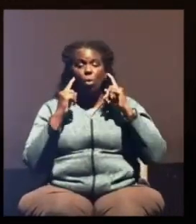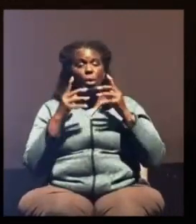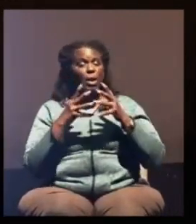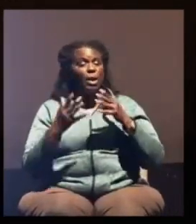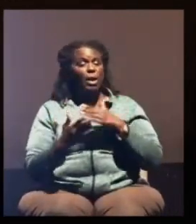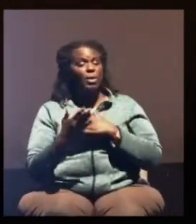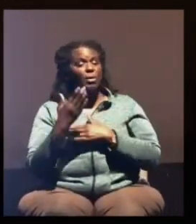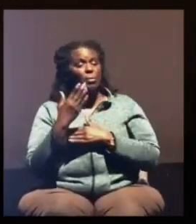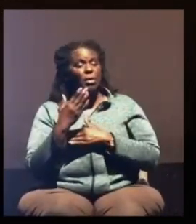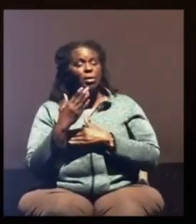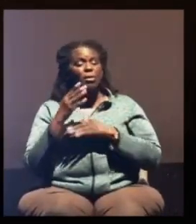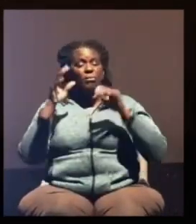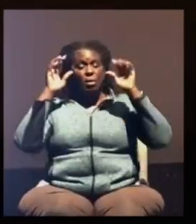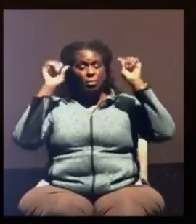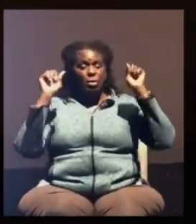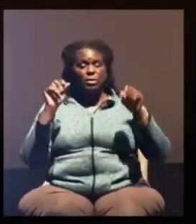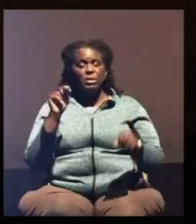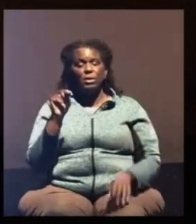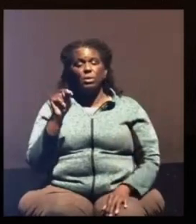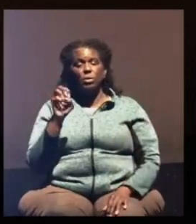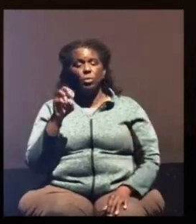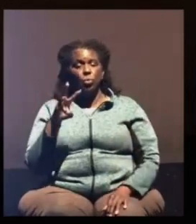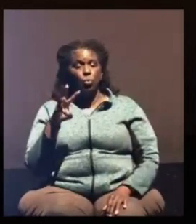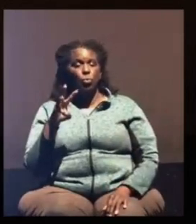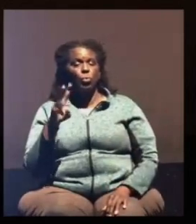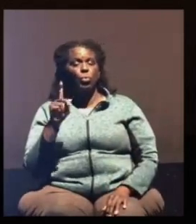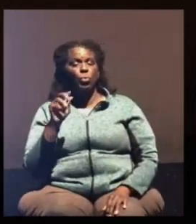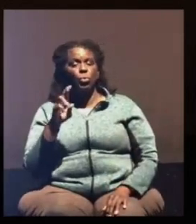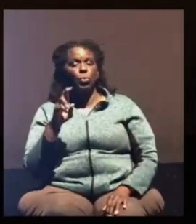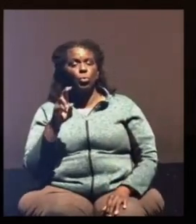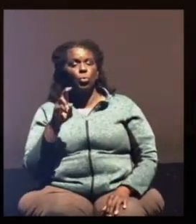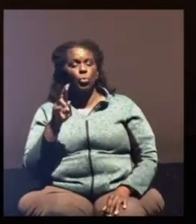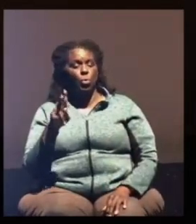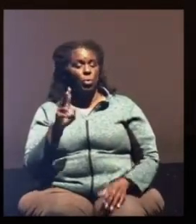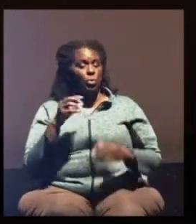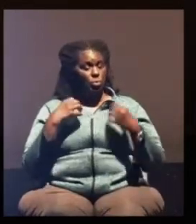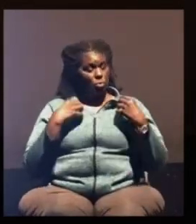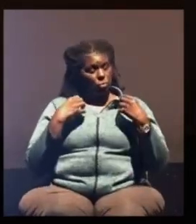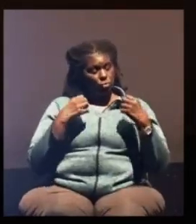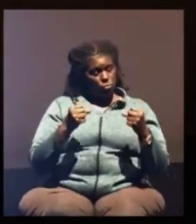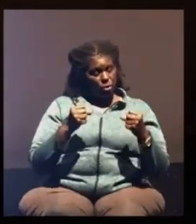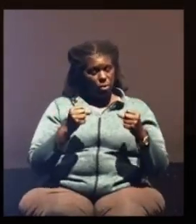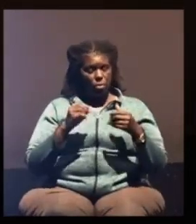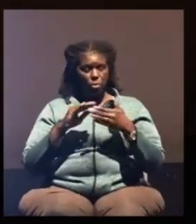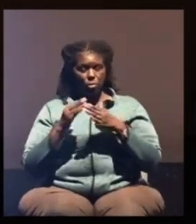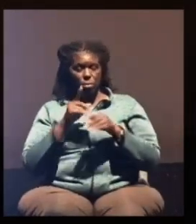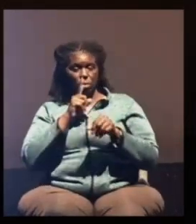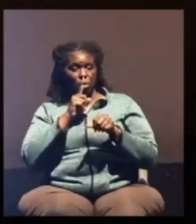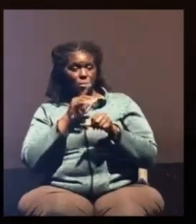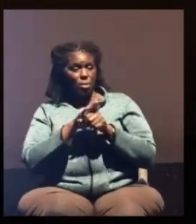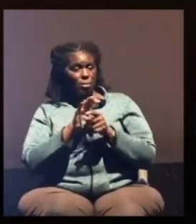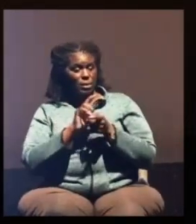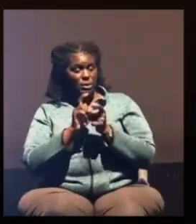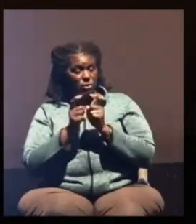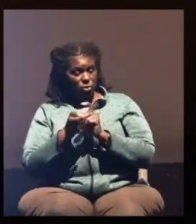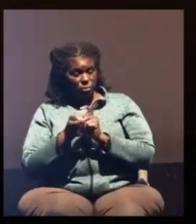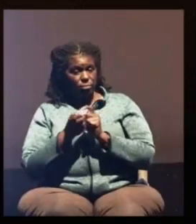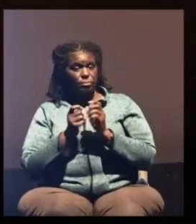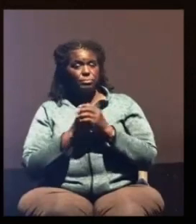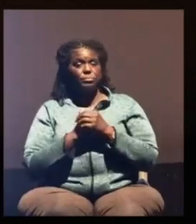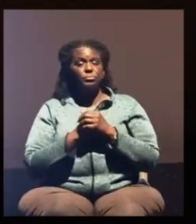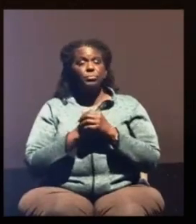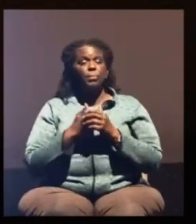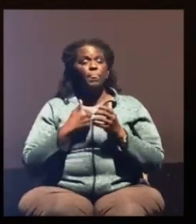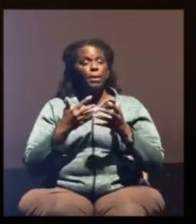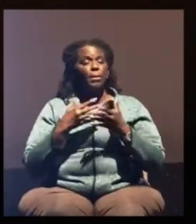from President Newkirk and others about the strength of community and the promise of change at the university. And I want to